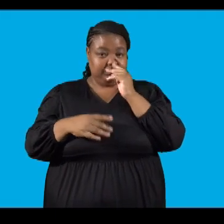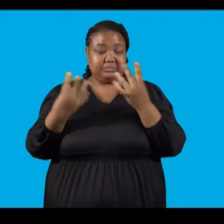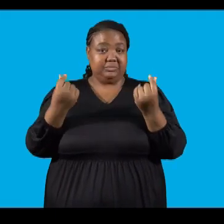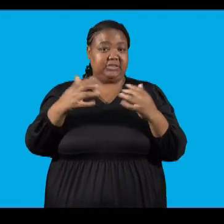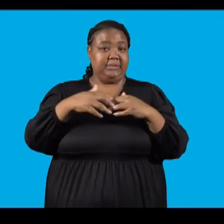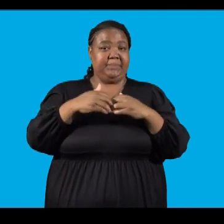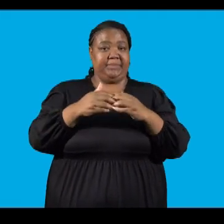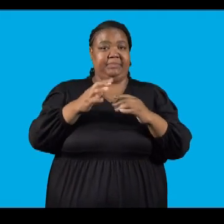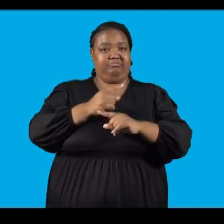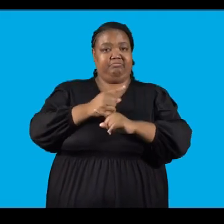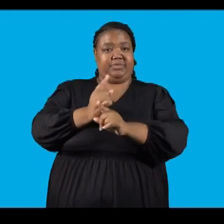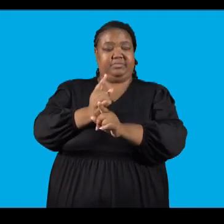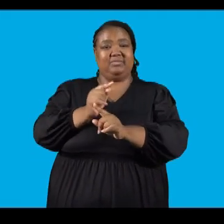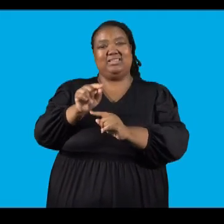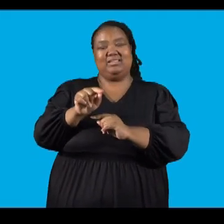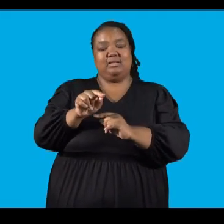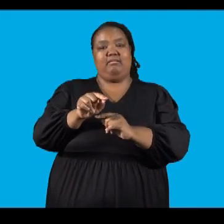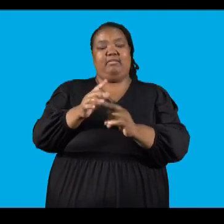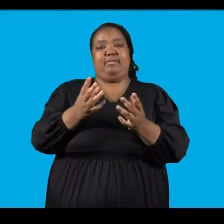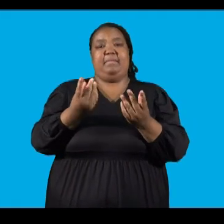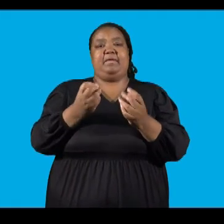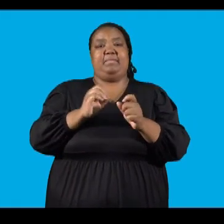impact of price fixing.